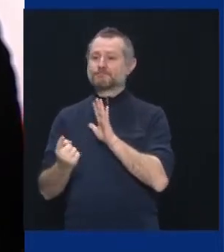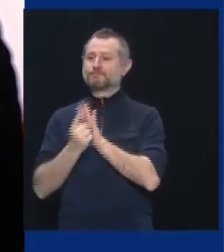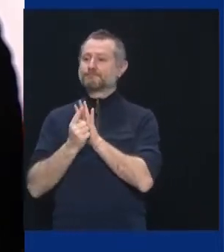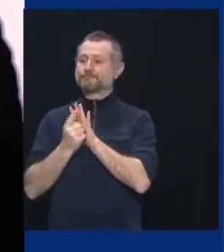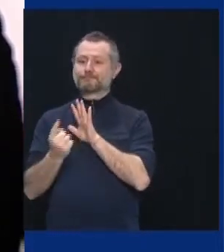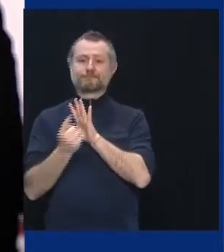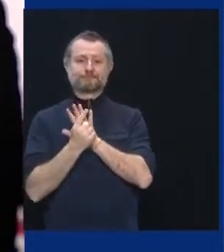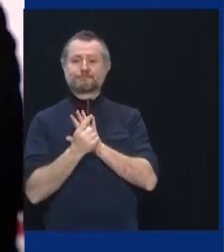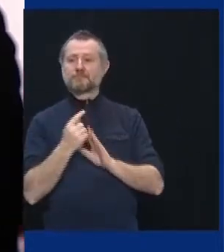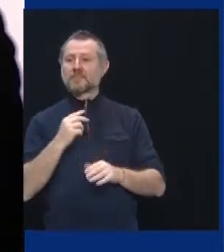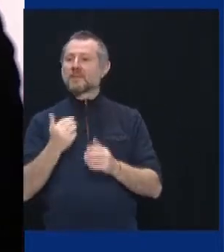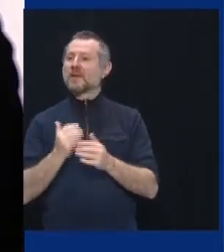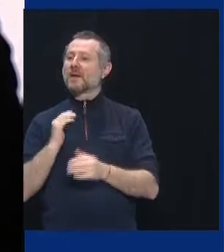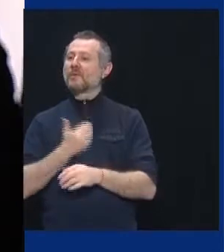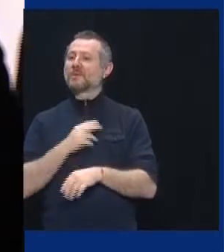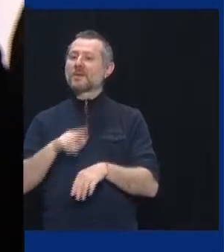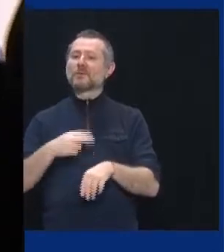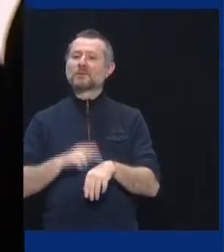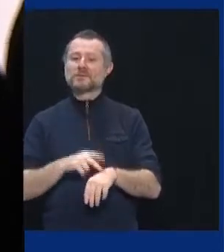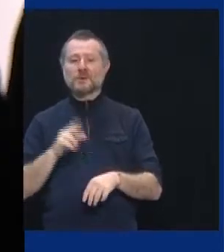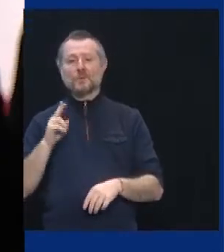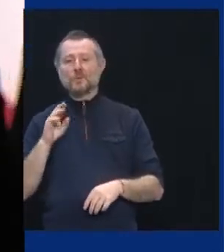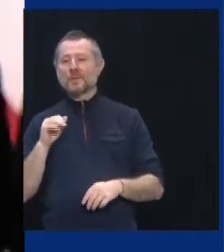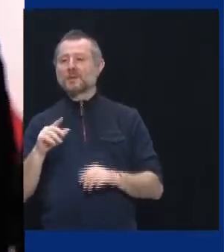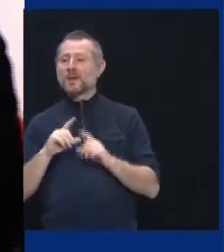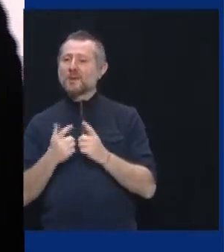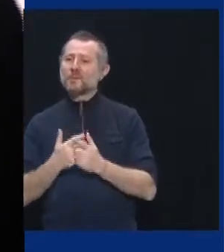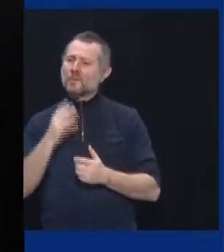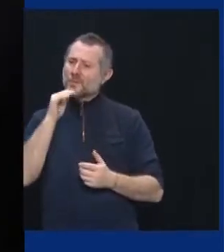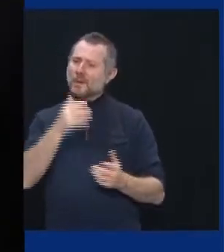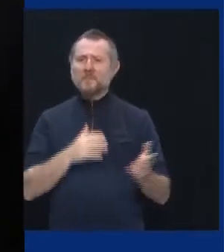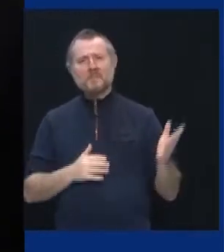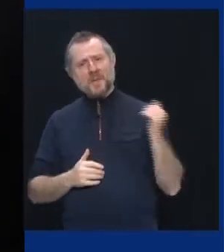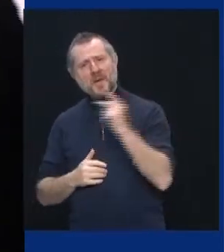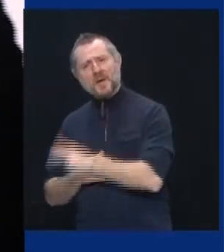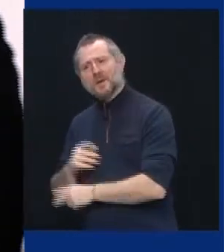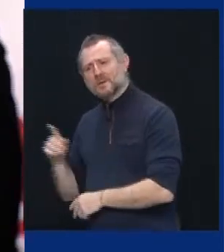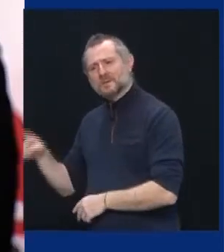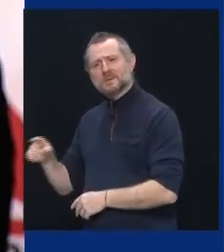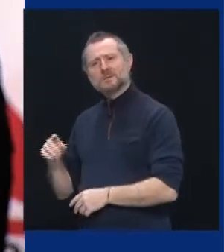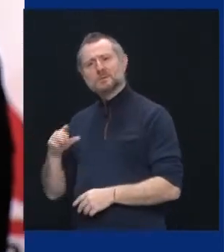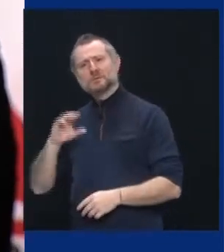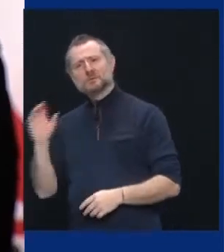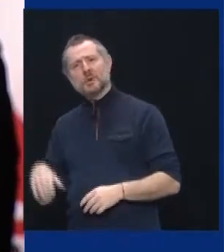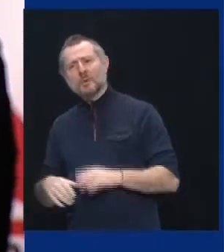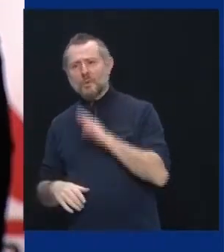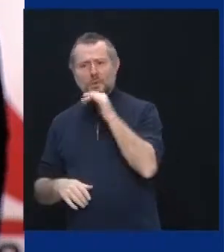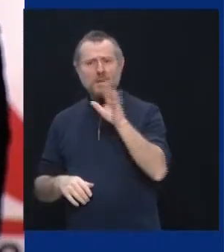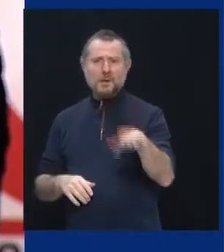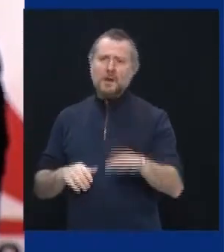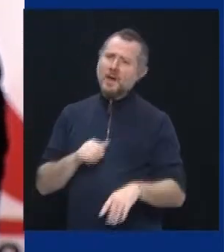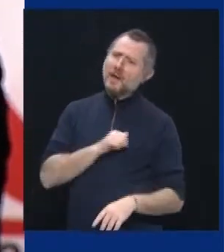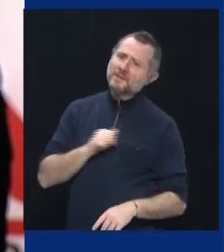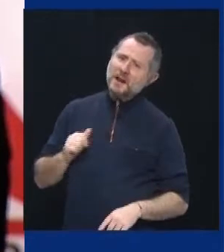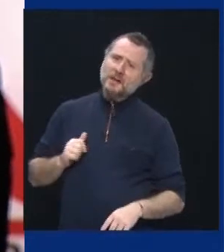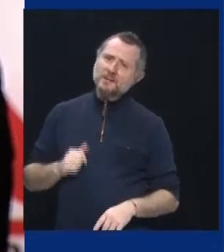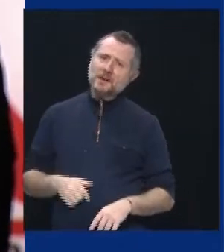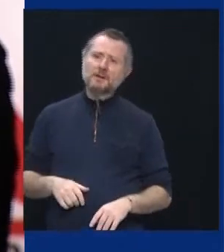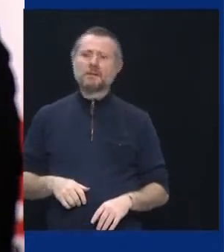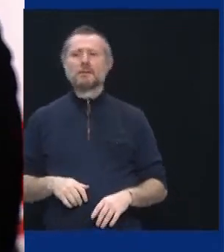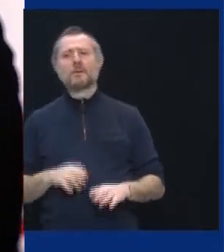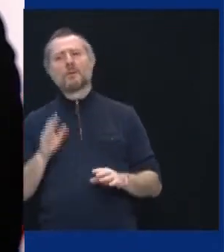of the National Urban League, saying, why don't you relocate to Chicago